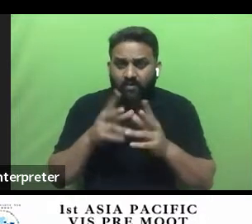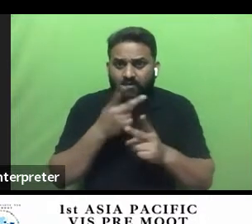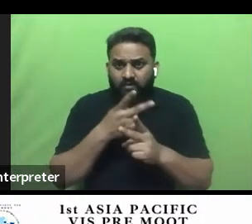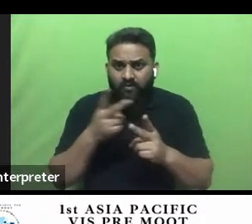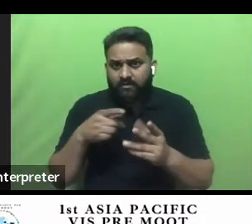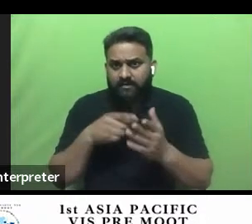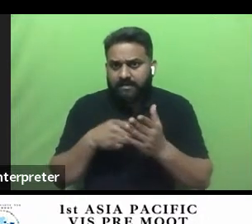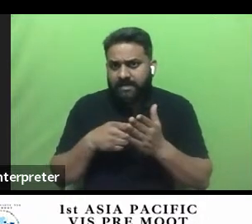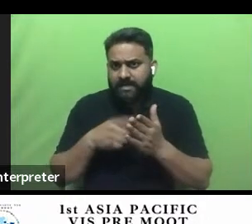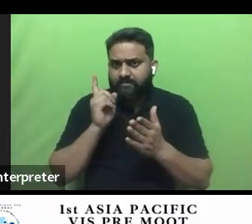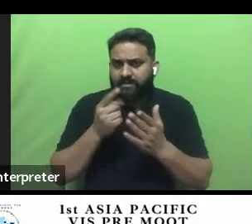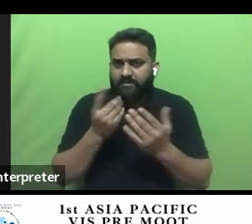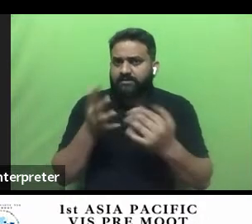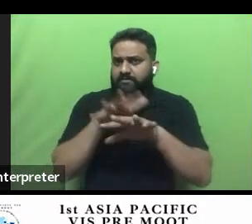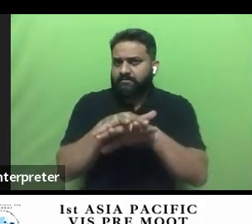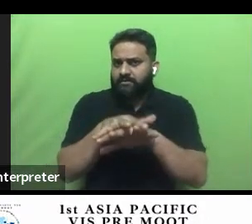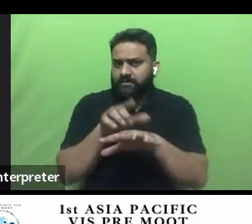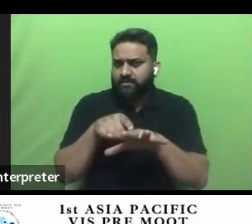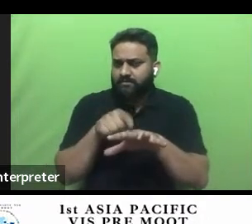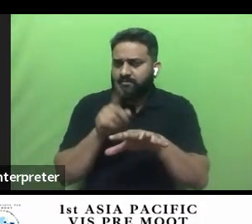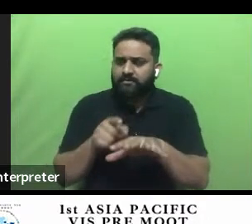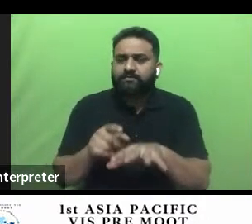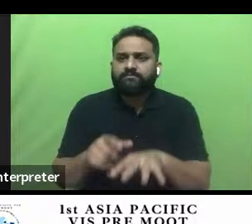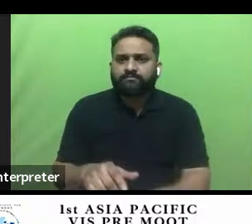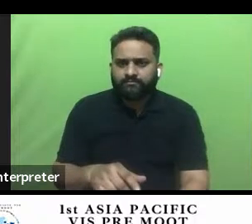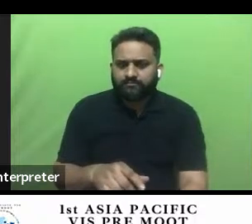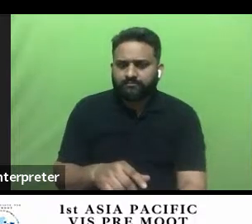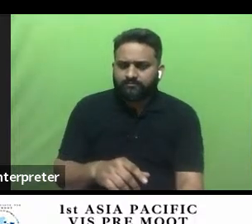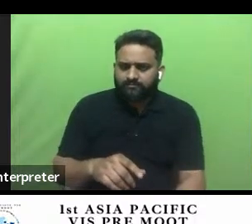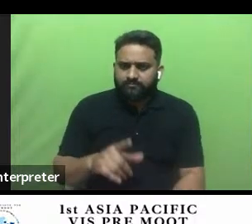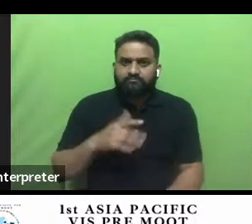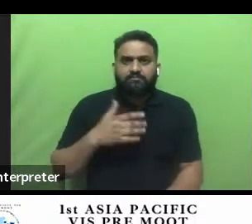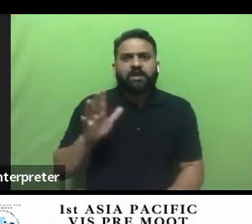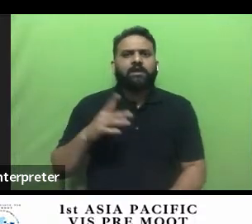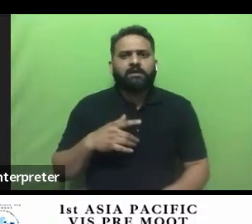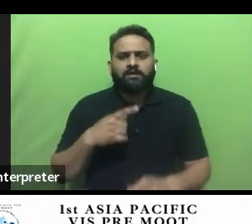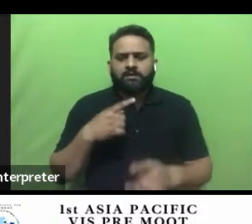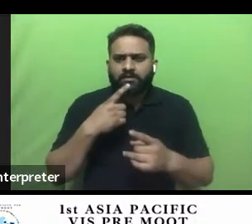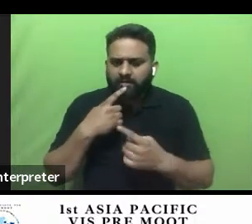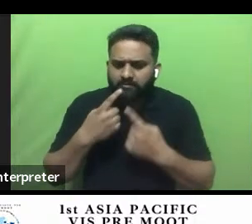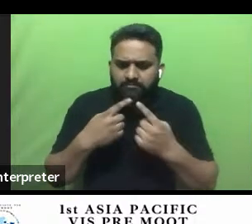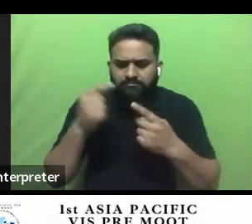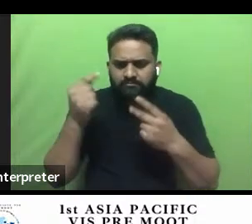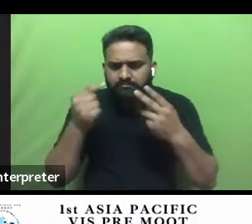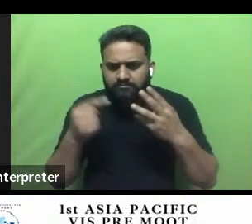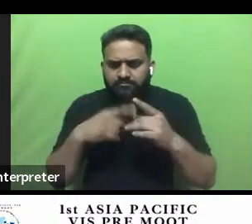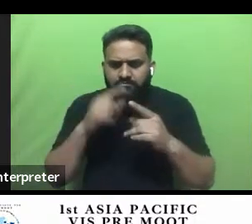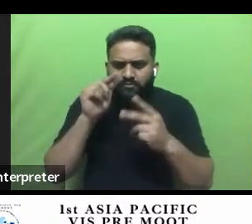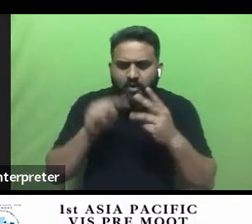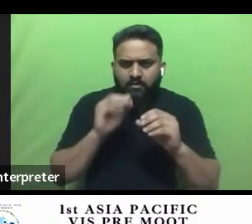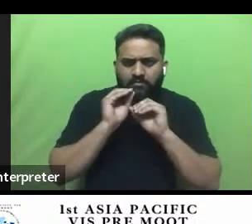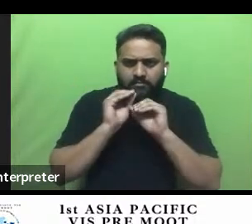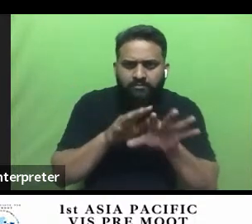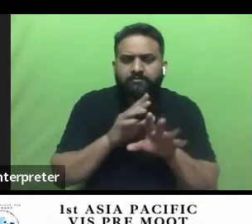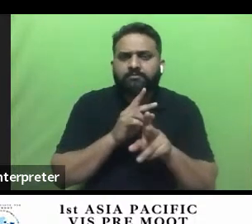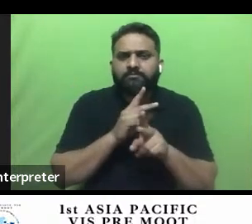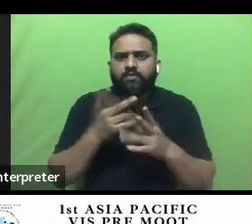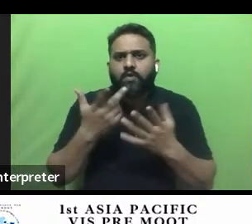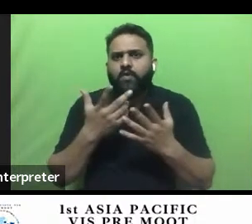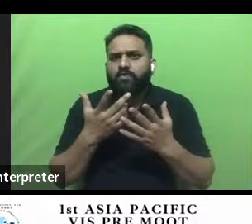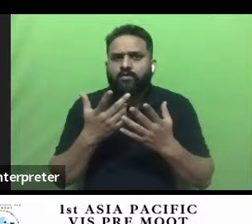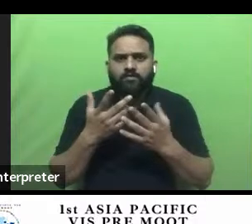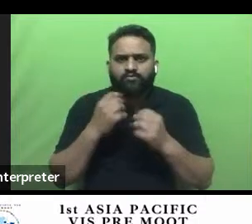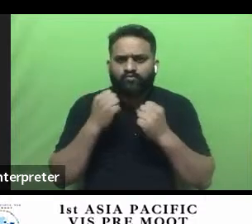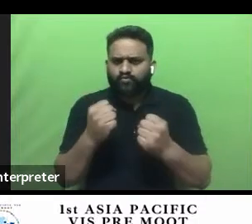the applicable law of the arbitration agreement, failing any express statement from the parties to the contrary or strong circumstantial evidence